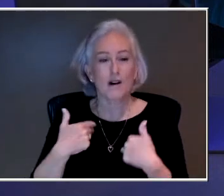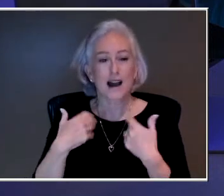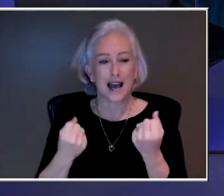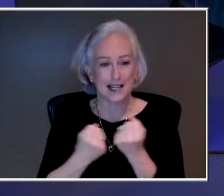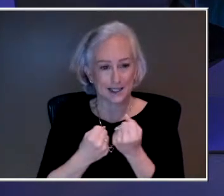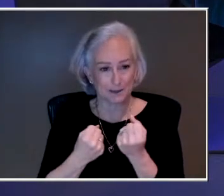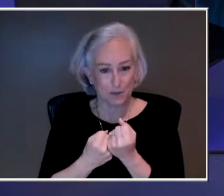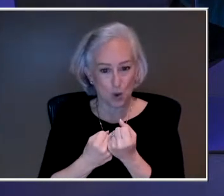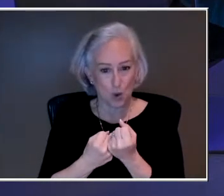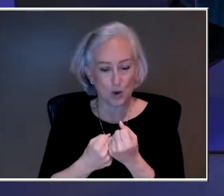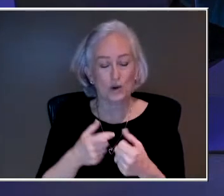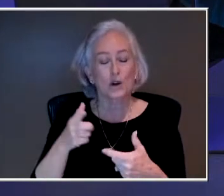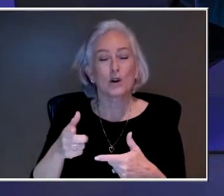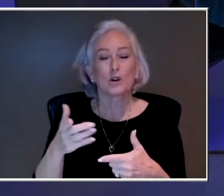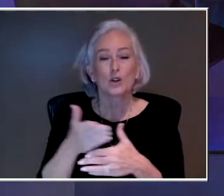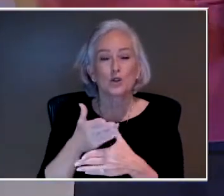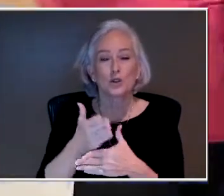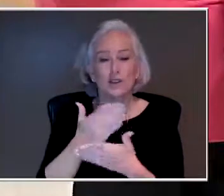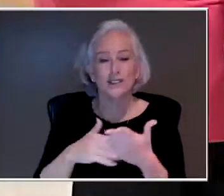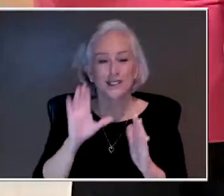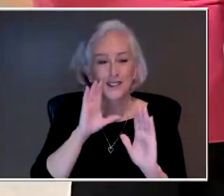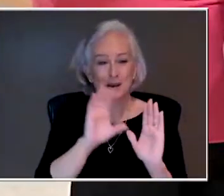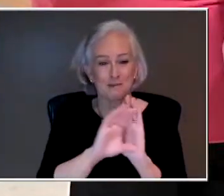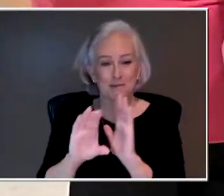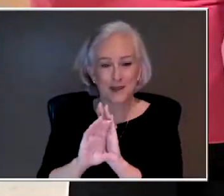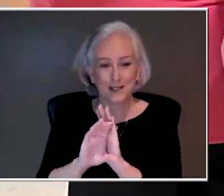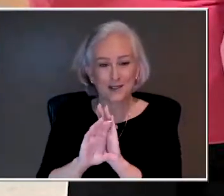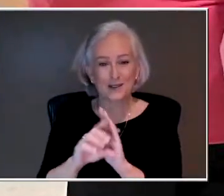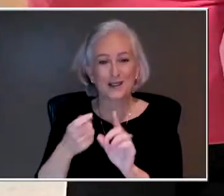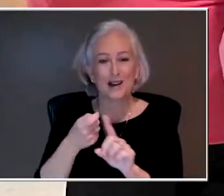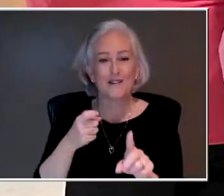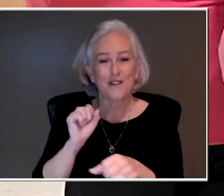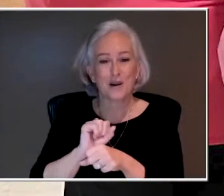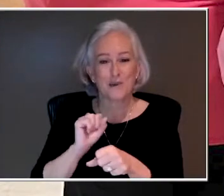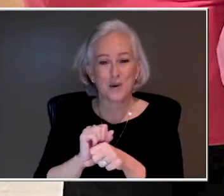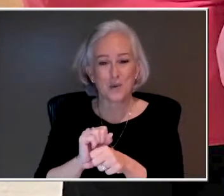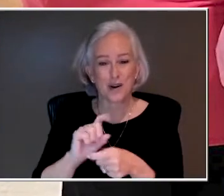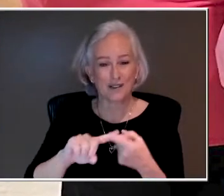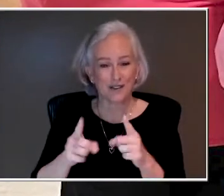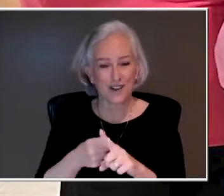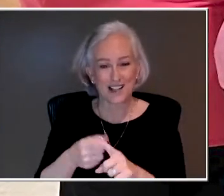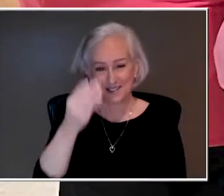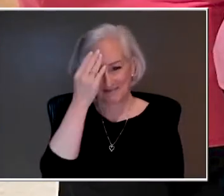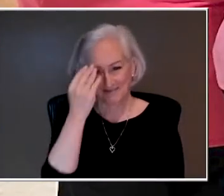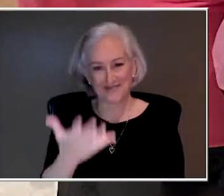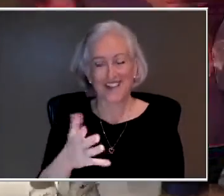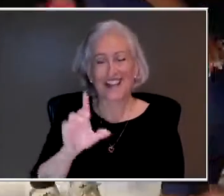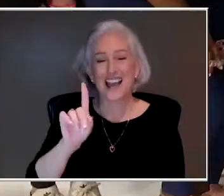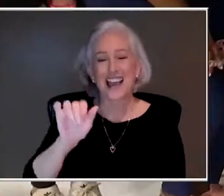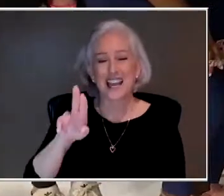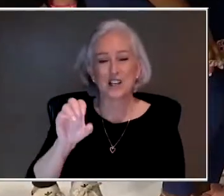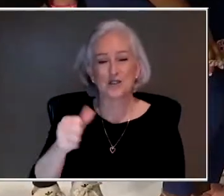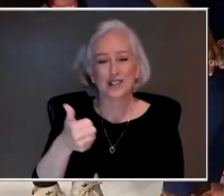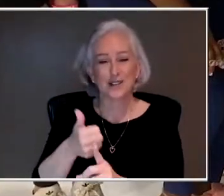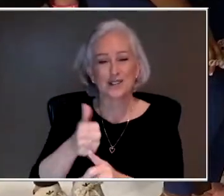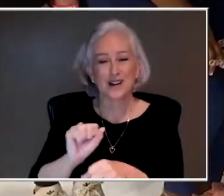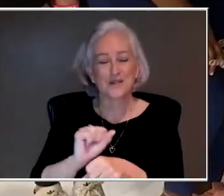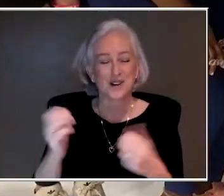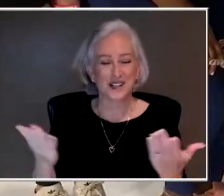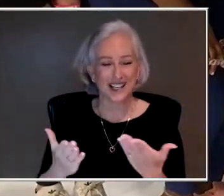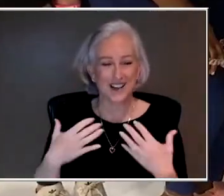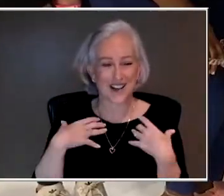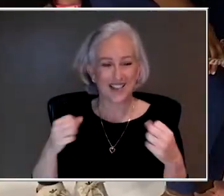shared also some photos of some work friends, and full disclosure, Adrienne works right here at the health system. What was it like just knowing